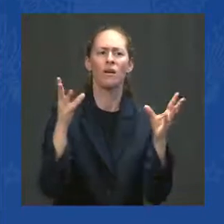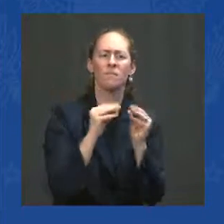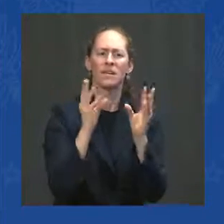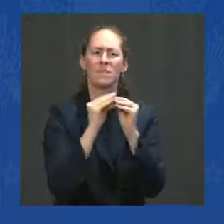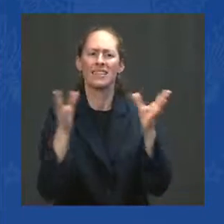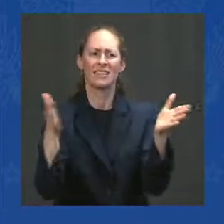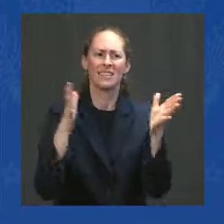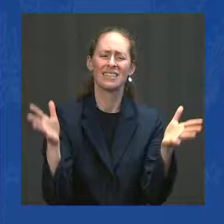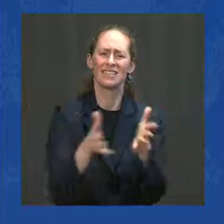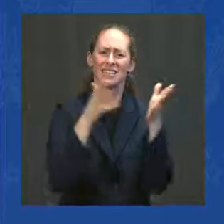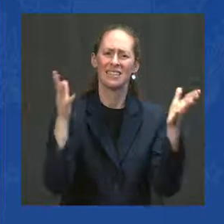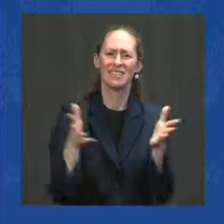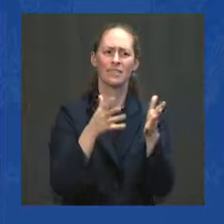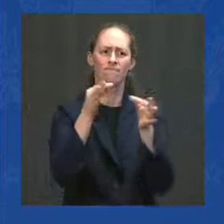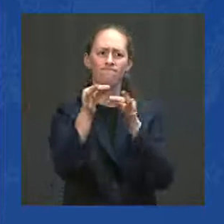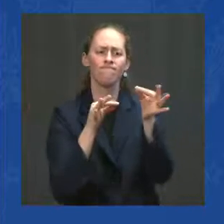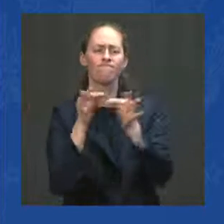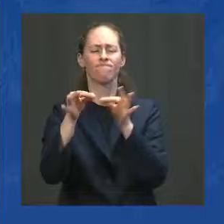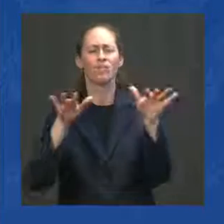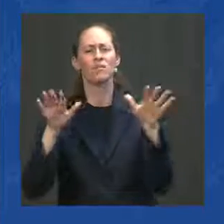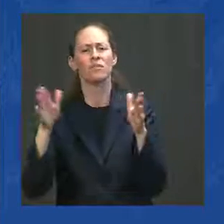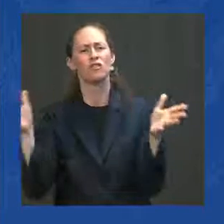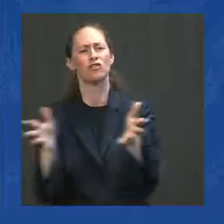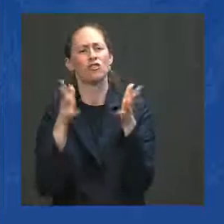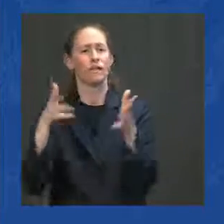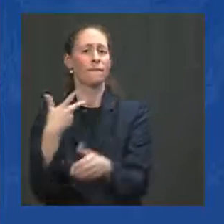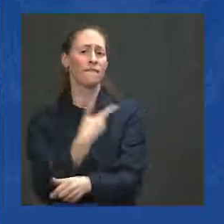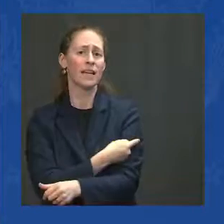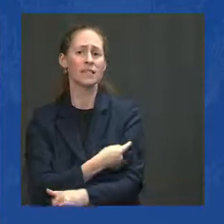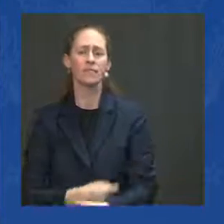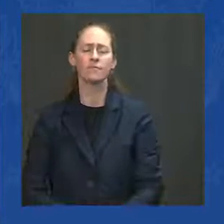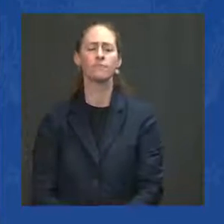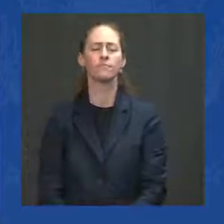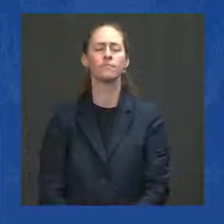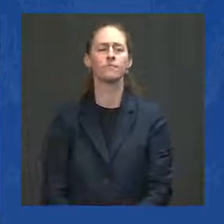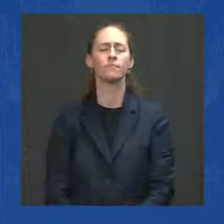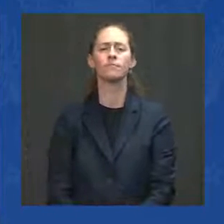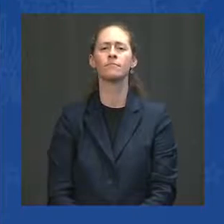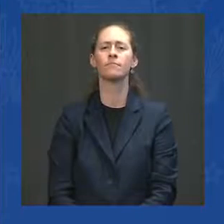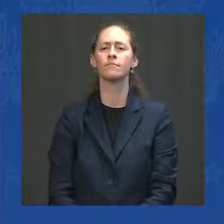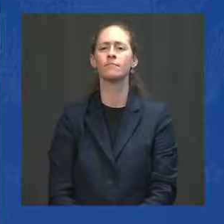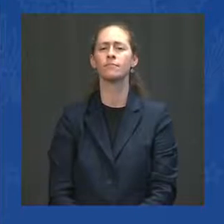make the case. If I may, ironically,